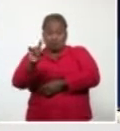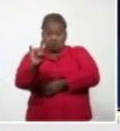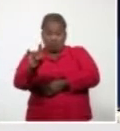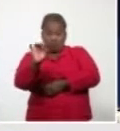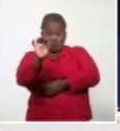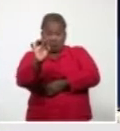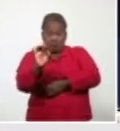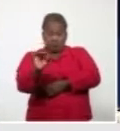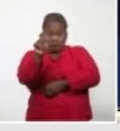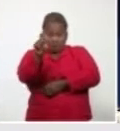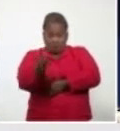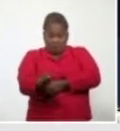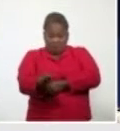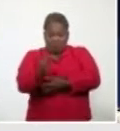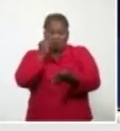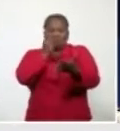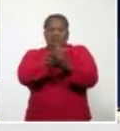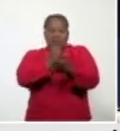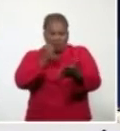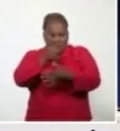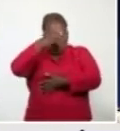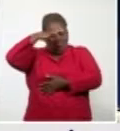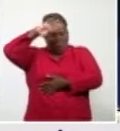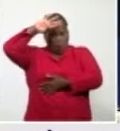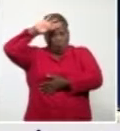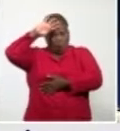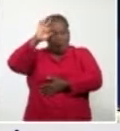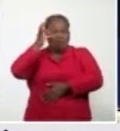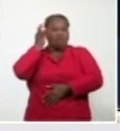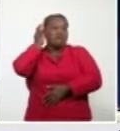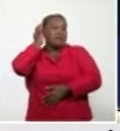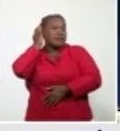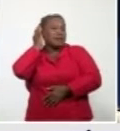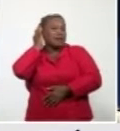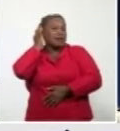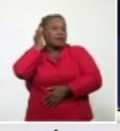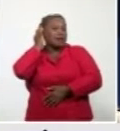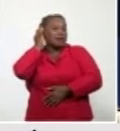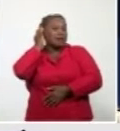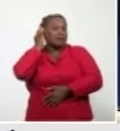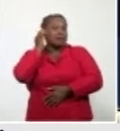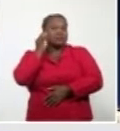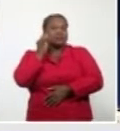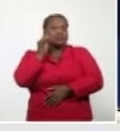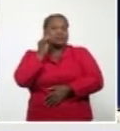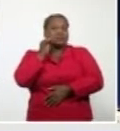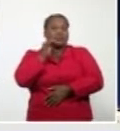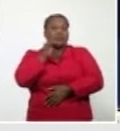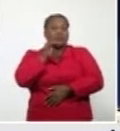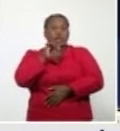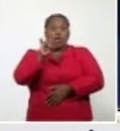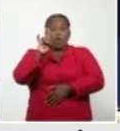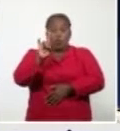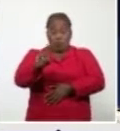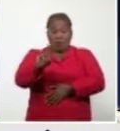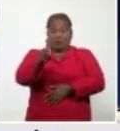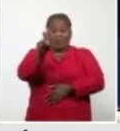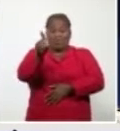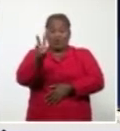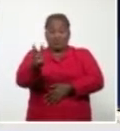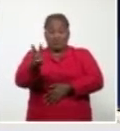13 confirmed cases, 4 are of the female sex, of